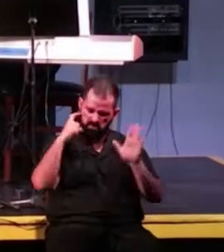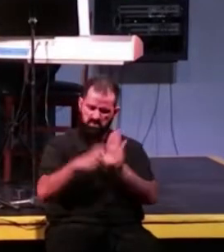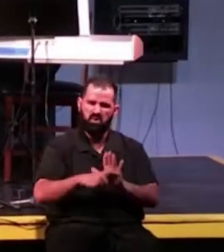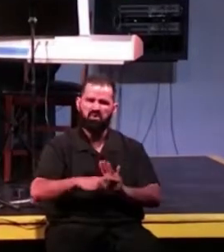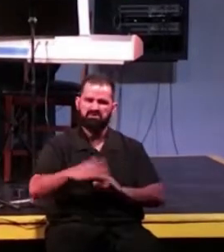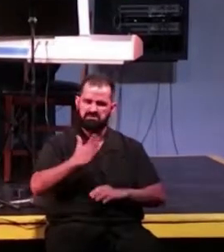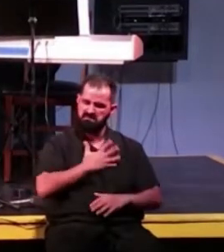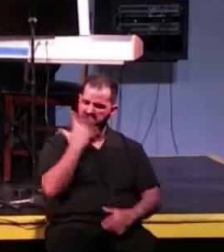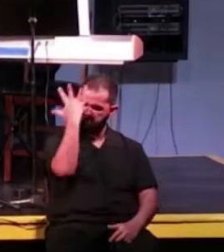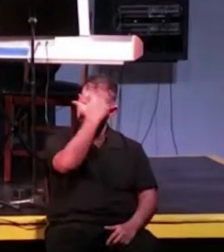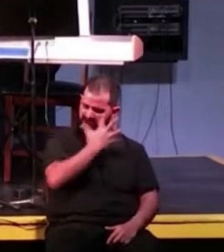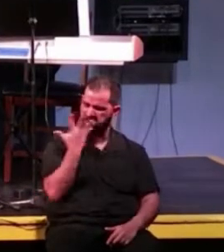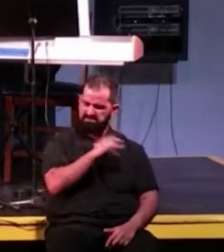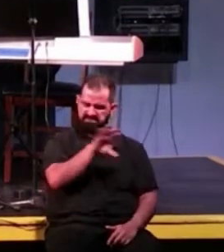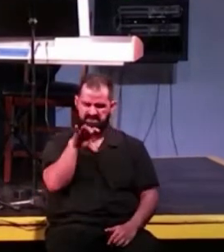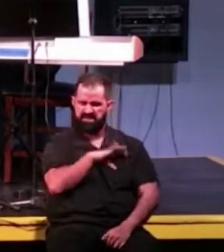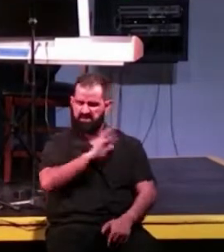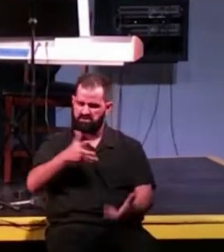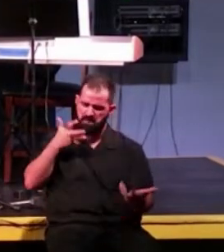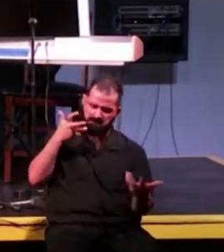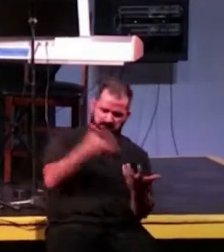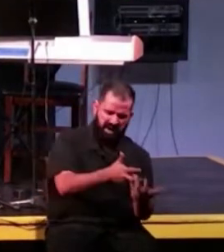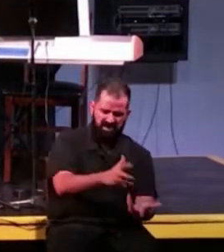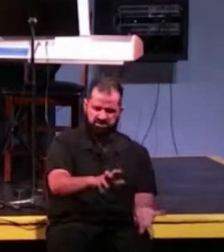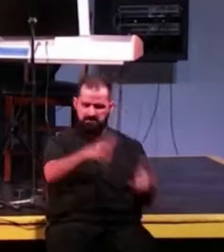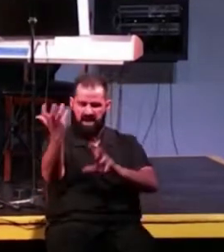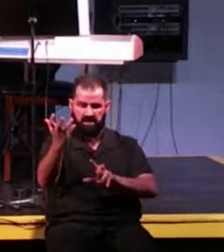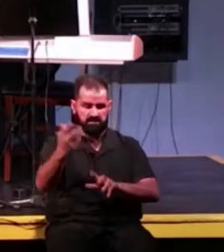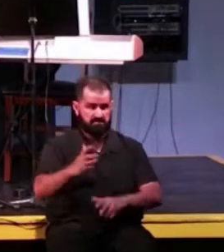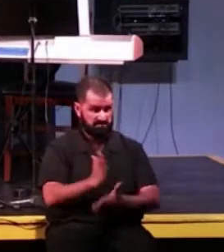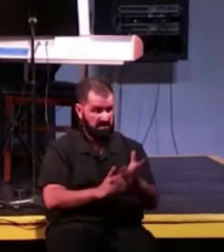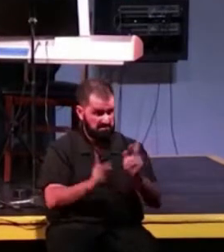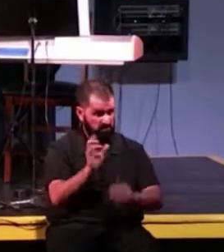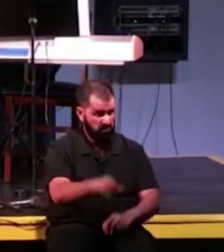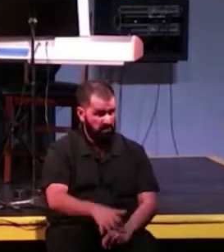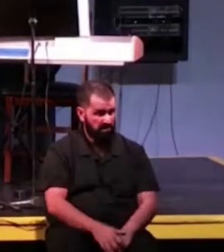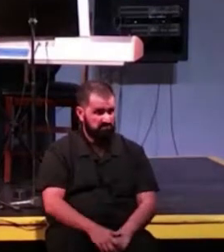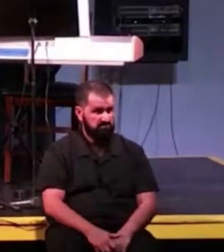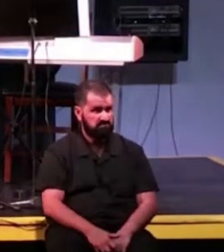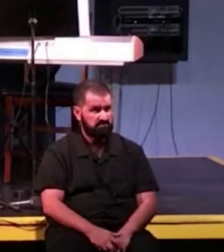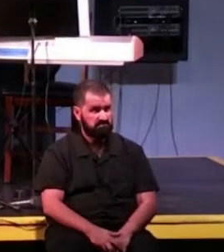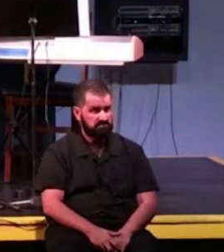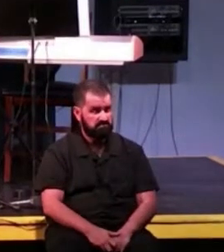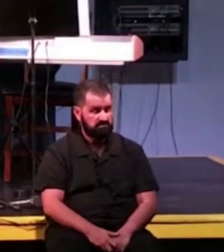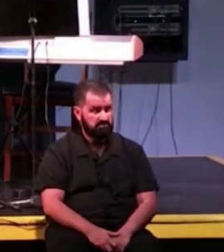your character to the experiences of your life.